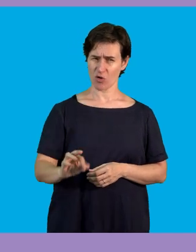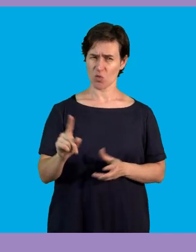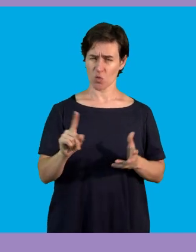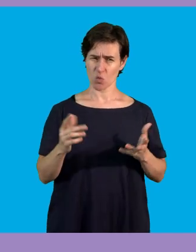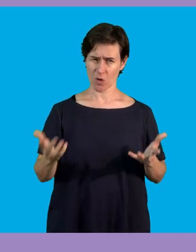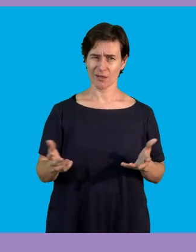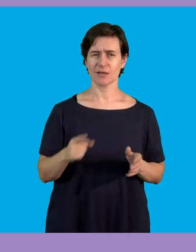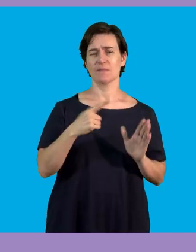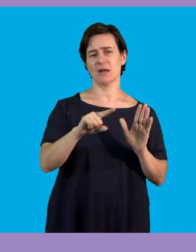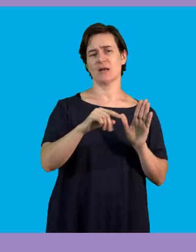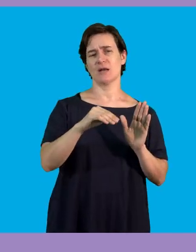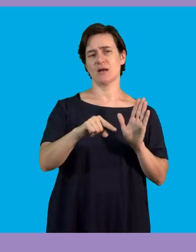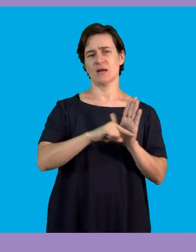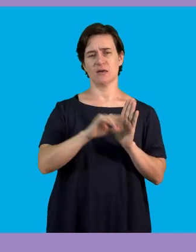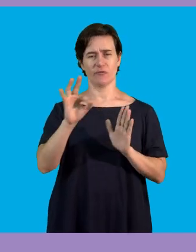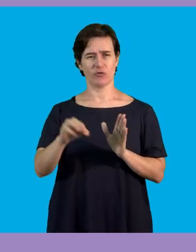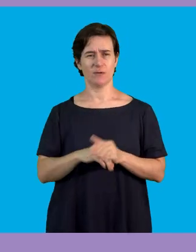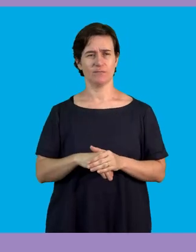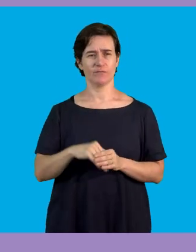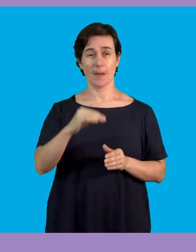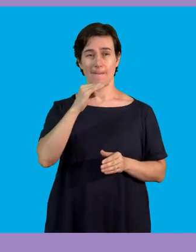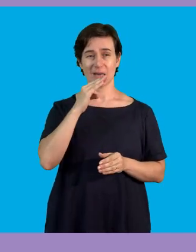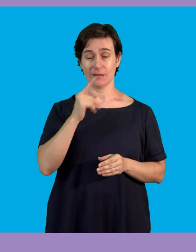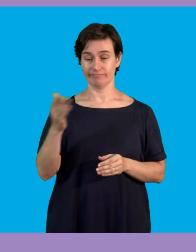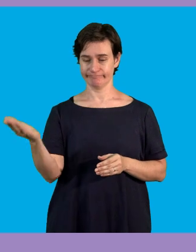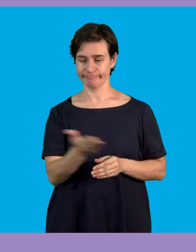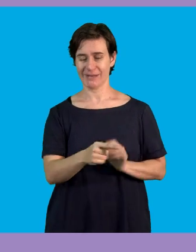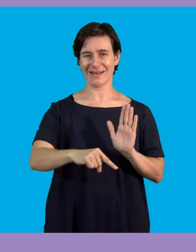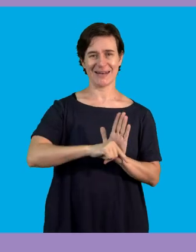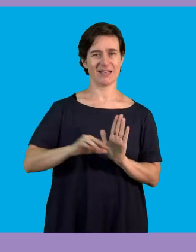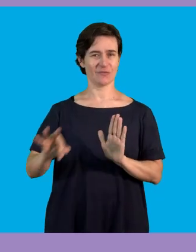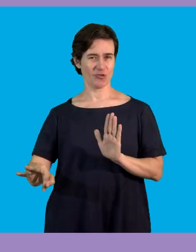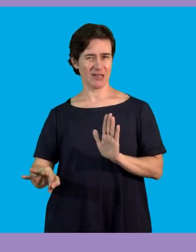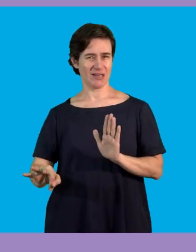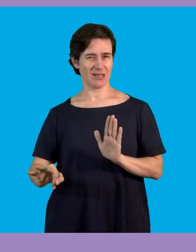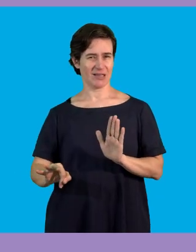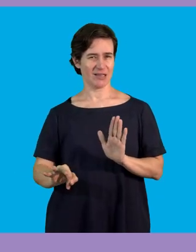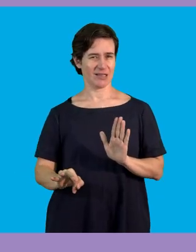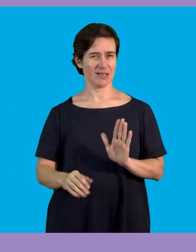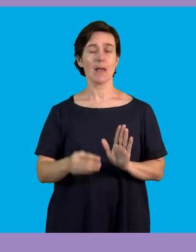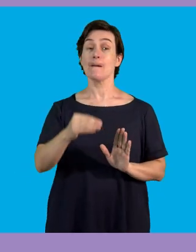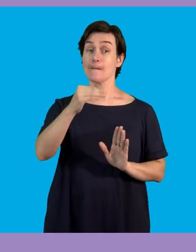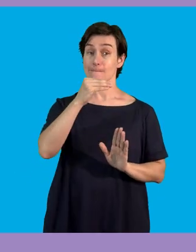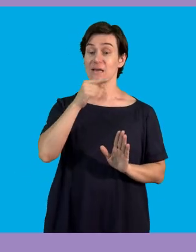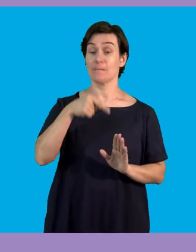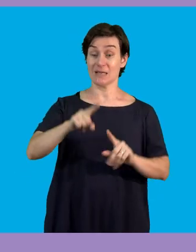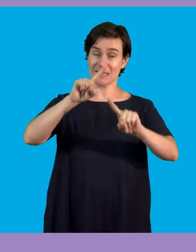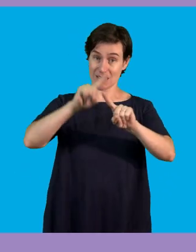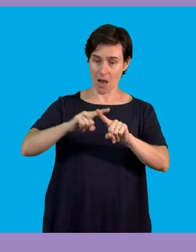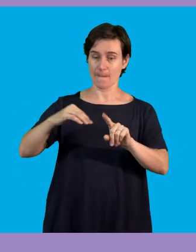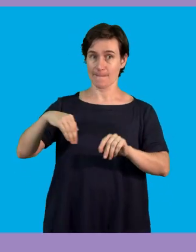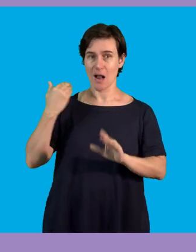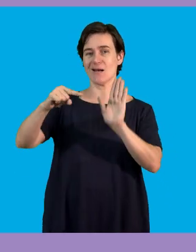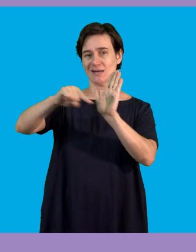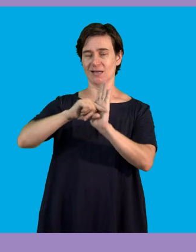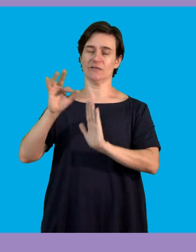is 3, but this time the denominator has a negative, so the multiplicative inverse must also have a negative.